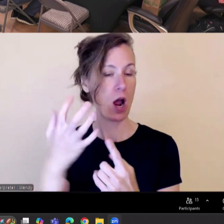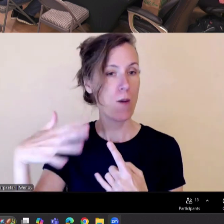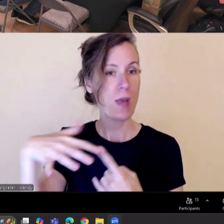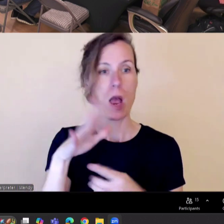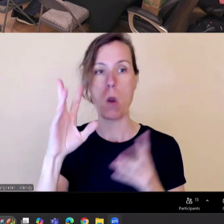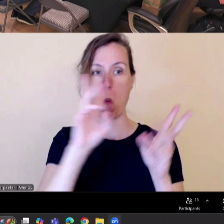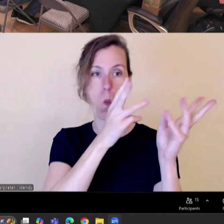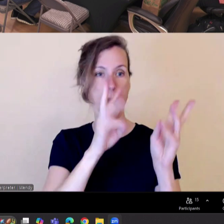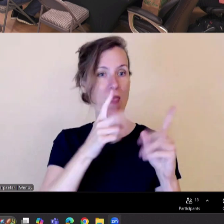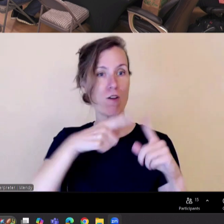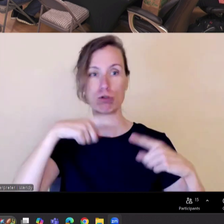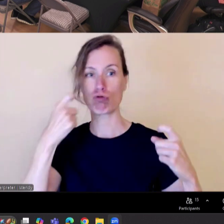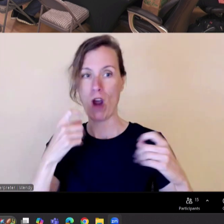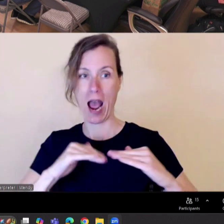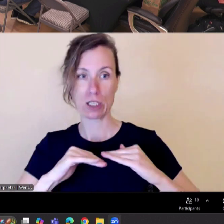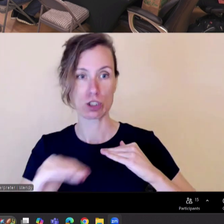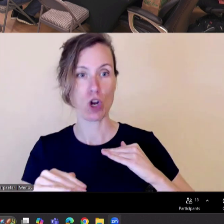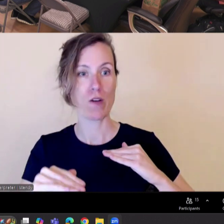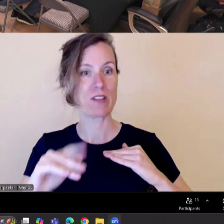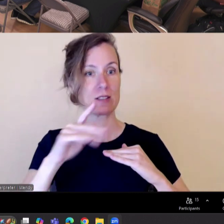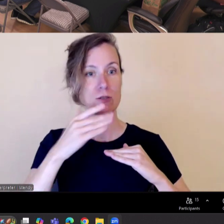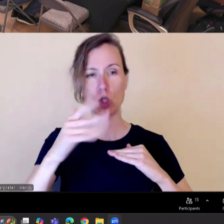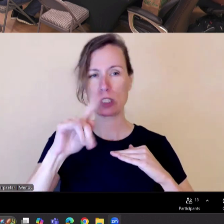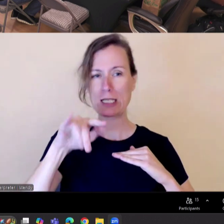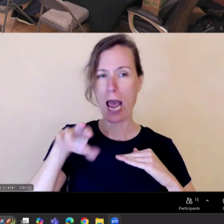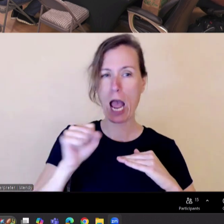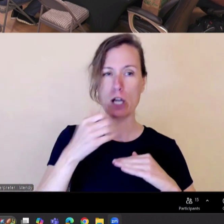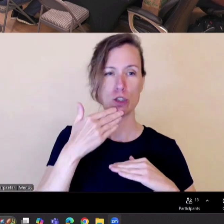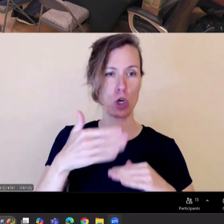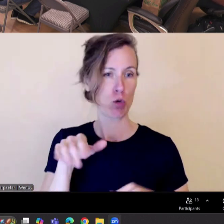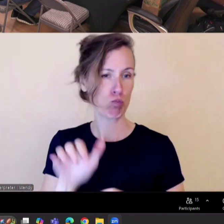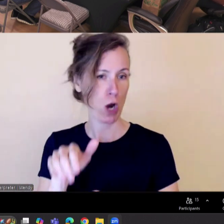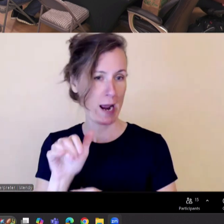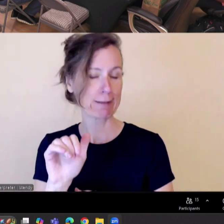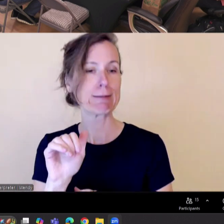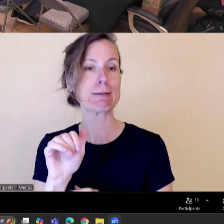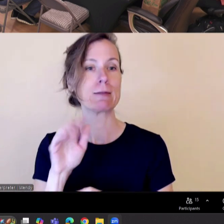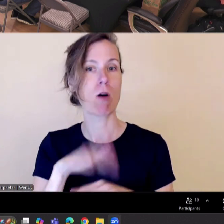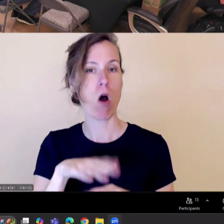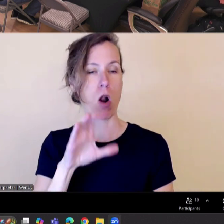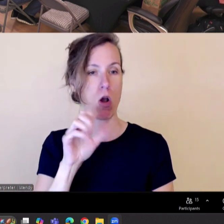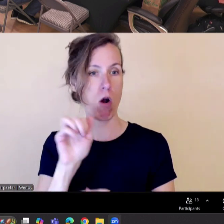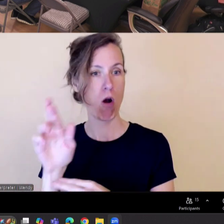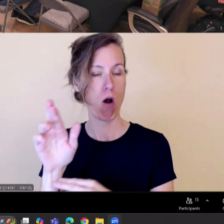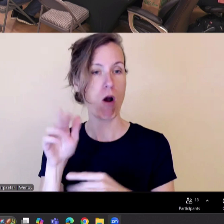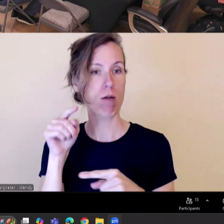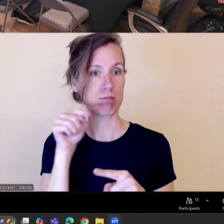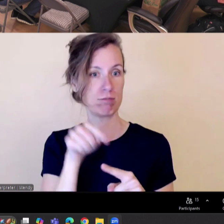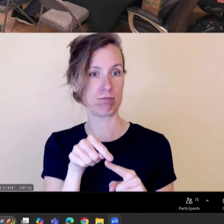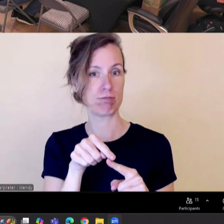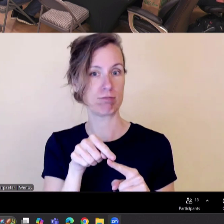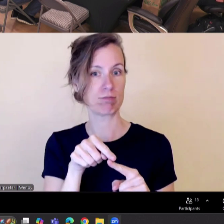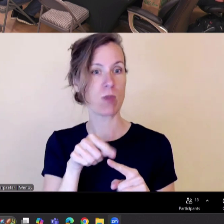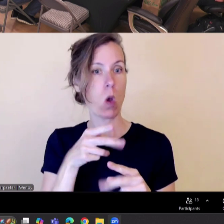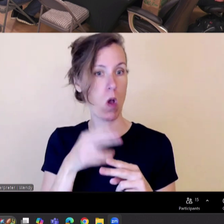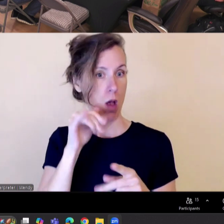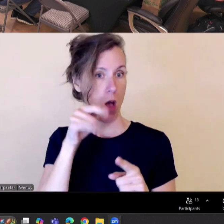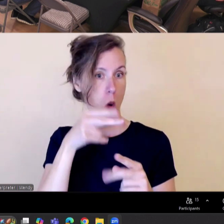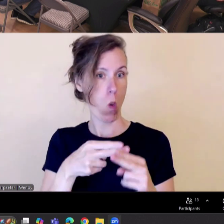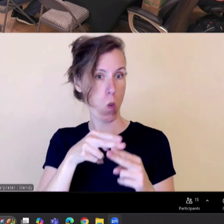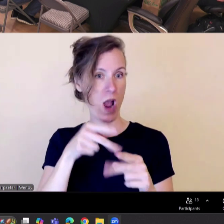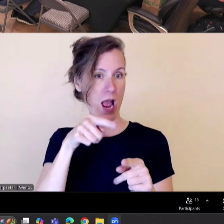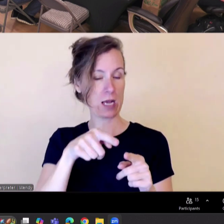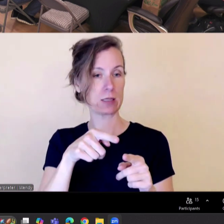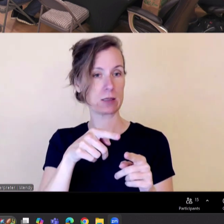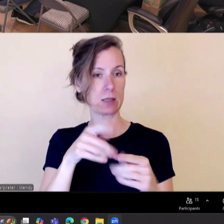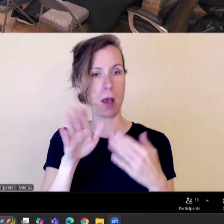good tires, good brakes on an automobile that weighs anywhere between